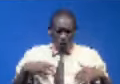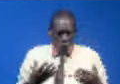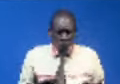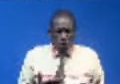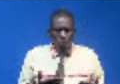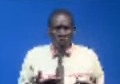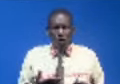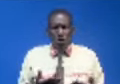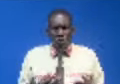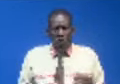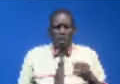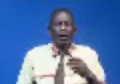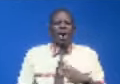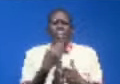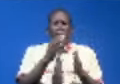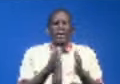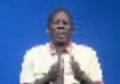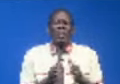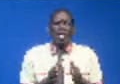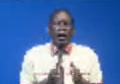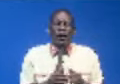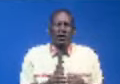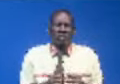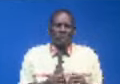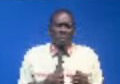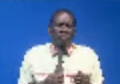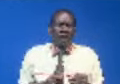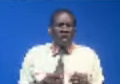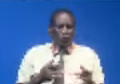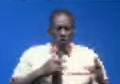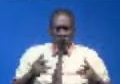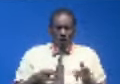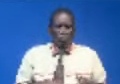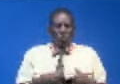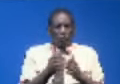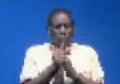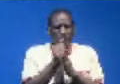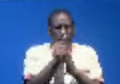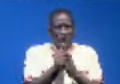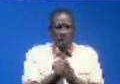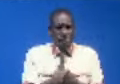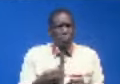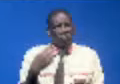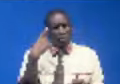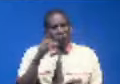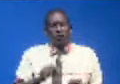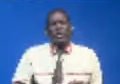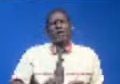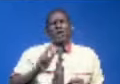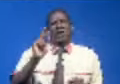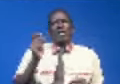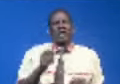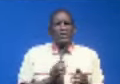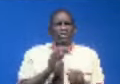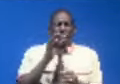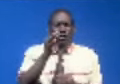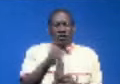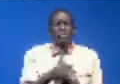rise above populist considerations and provide leadership for the sake of Kenya's future.